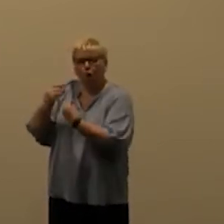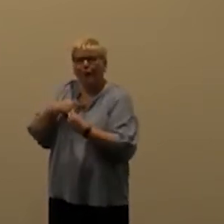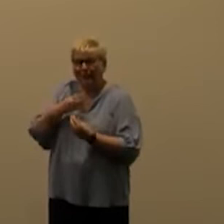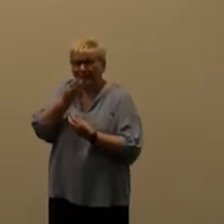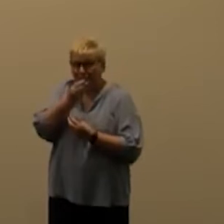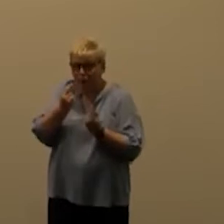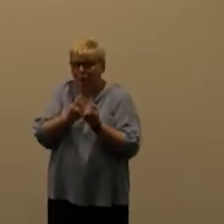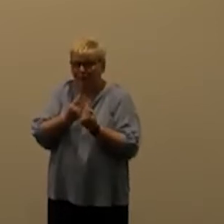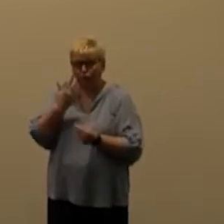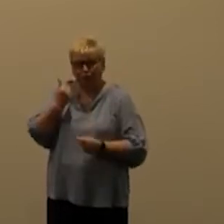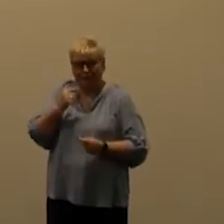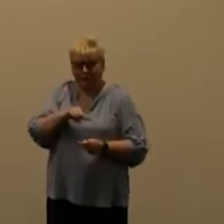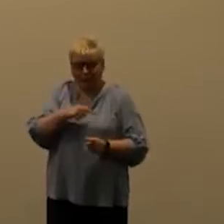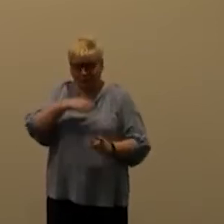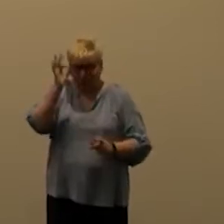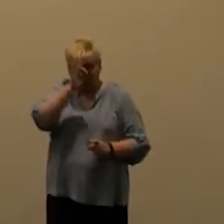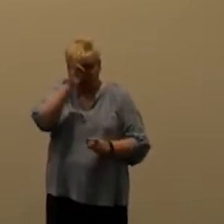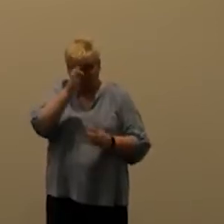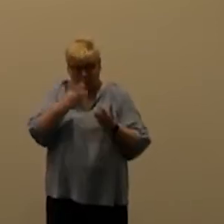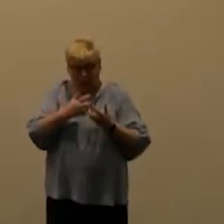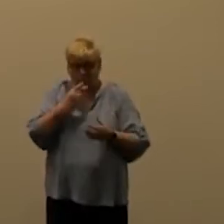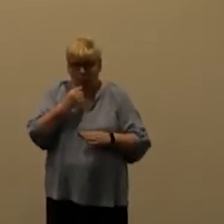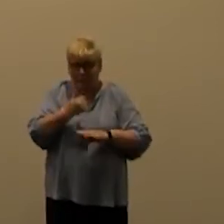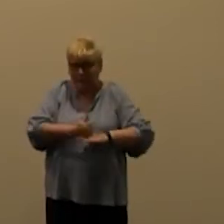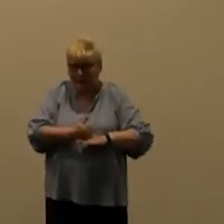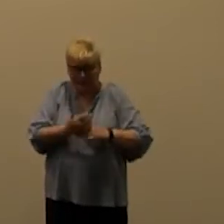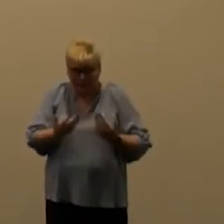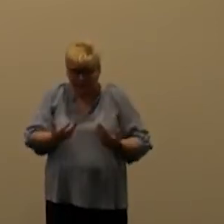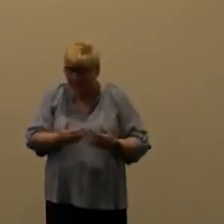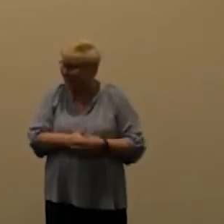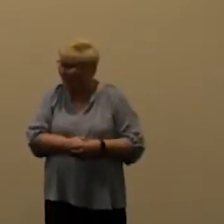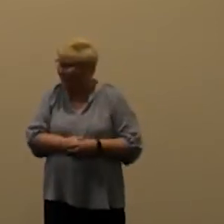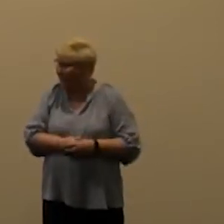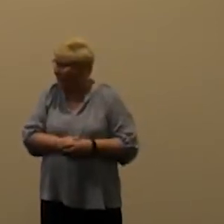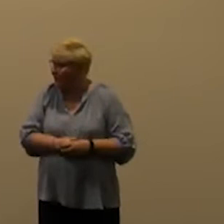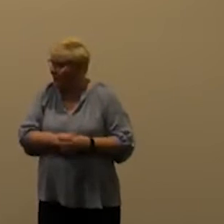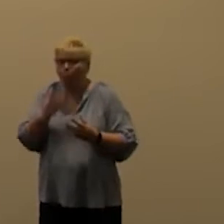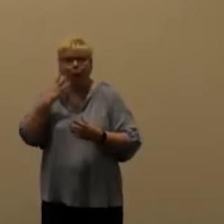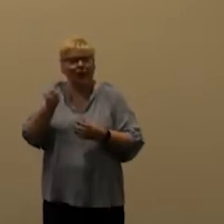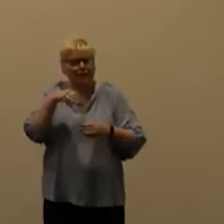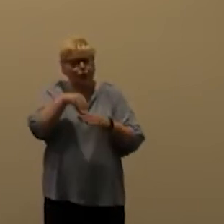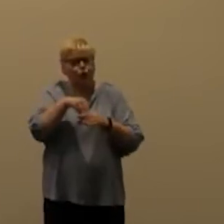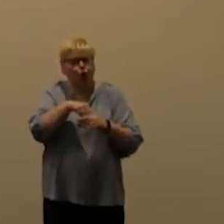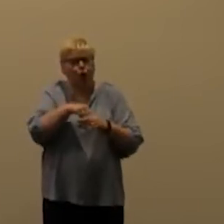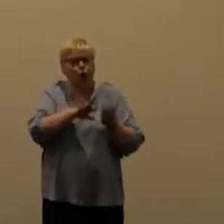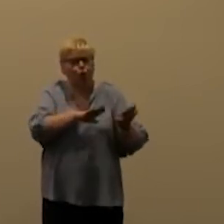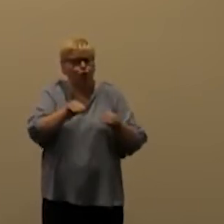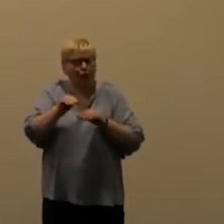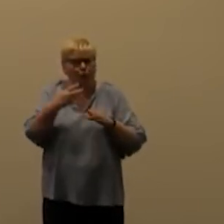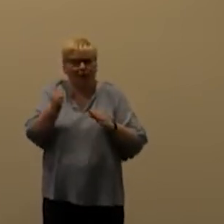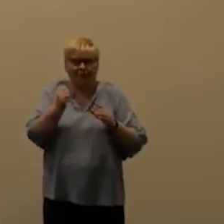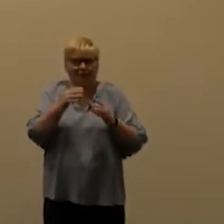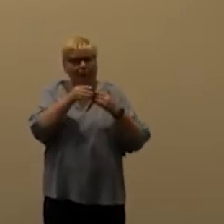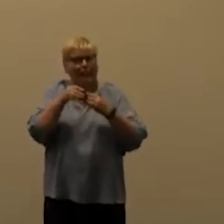things recently, because I had no idea how to use the basics. We have this great thing when we do internal training. We have a